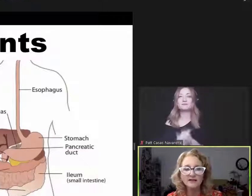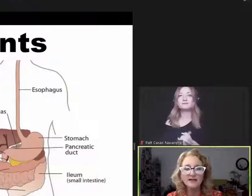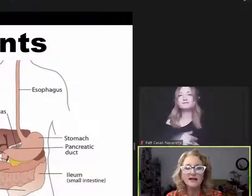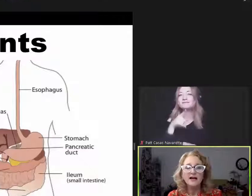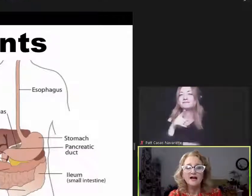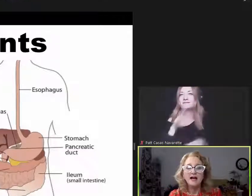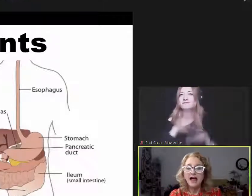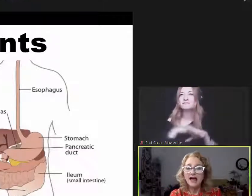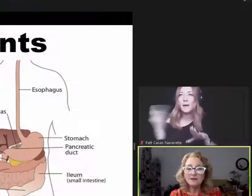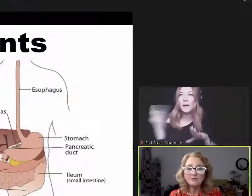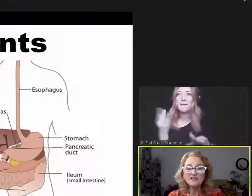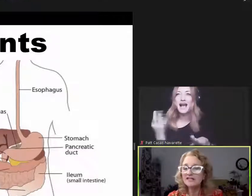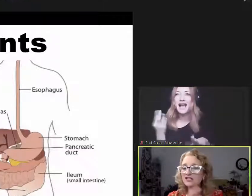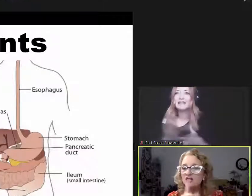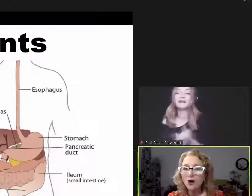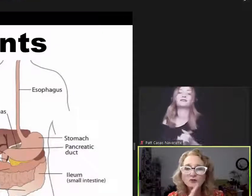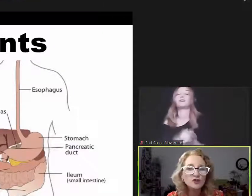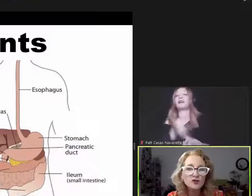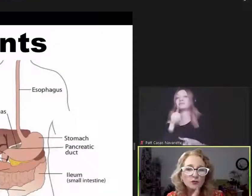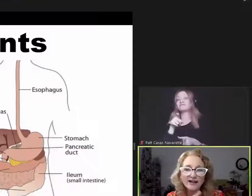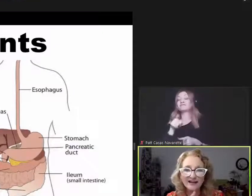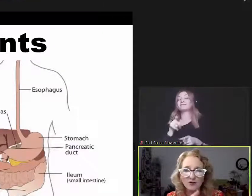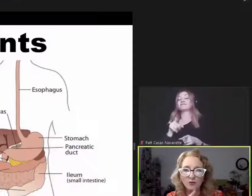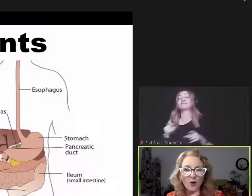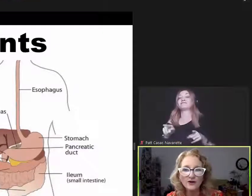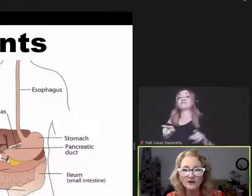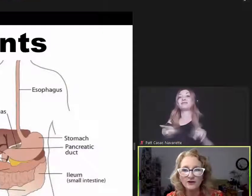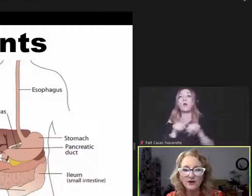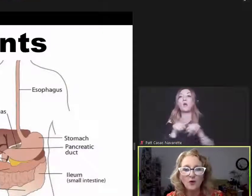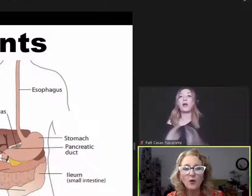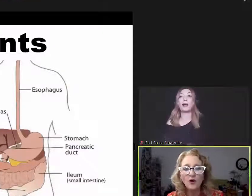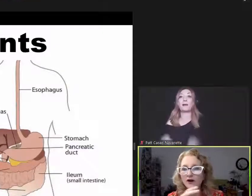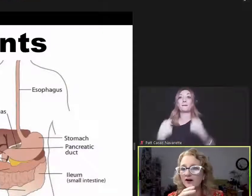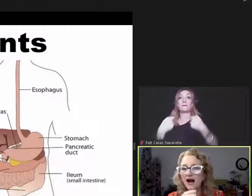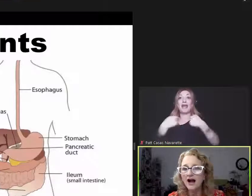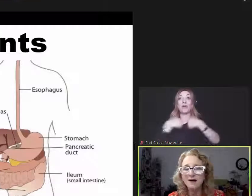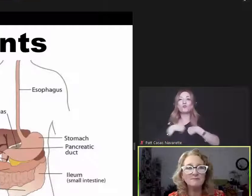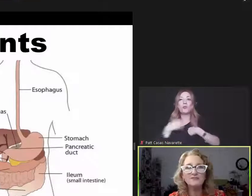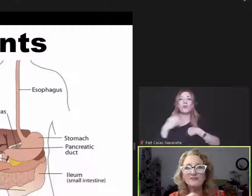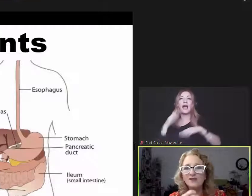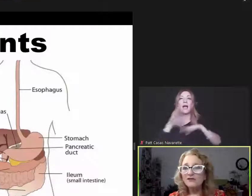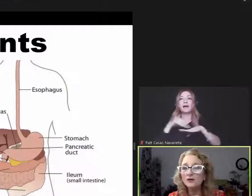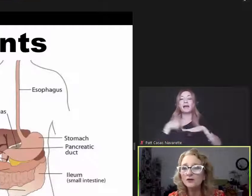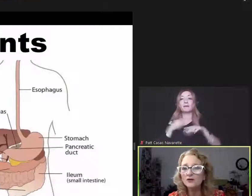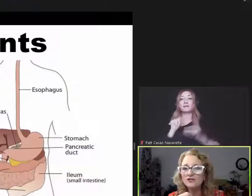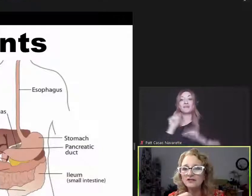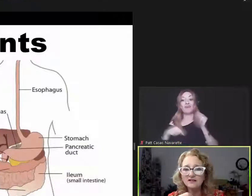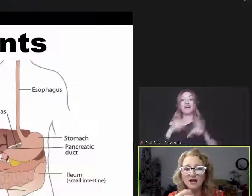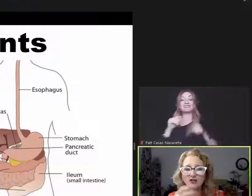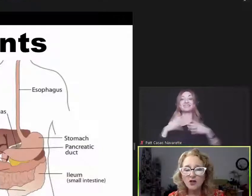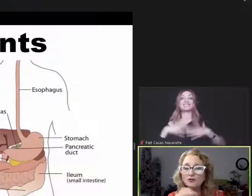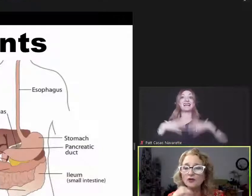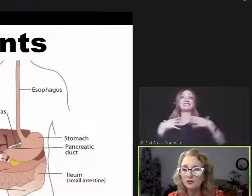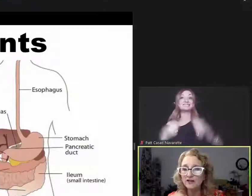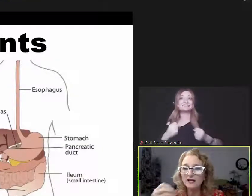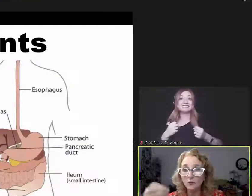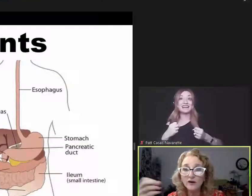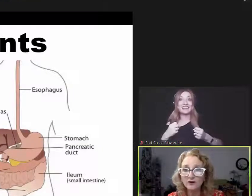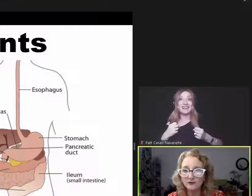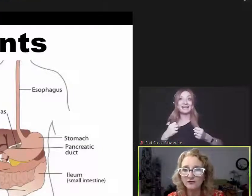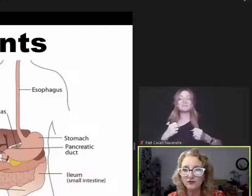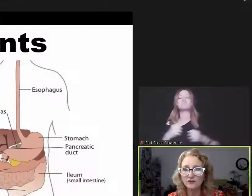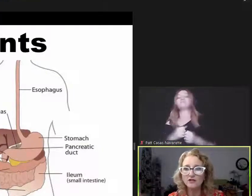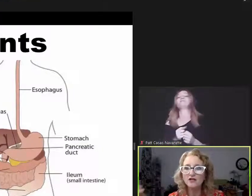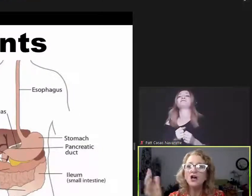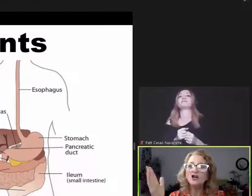Okay. And number 6, don't drink water or foods. Don't drink with